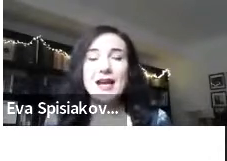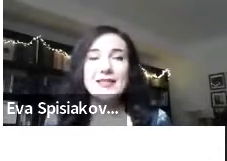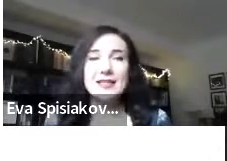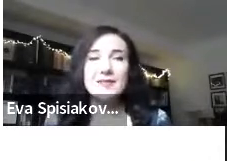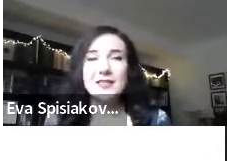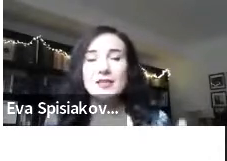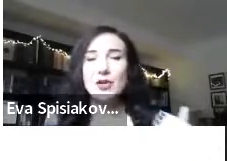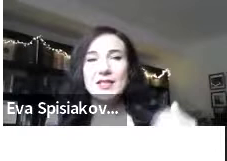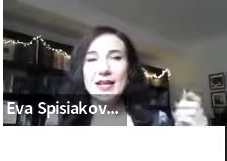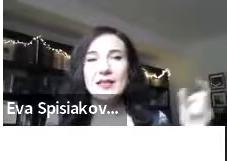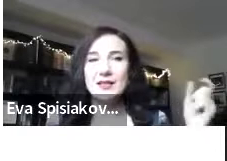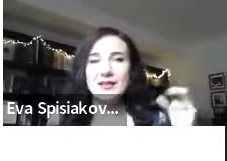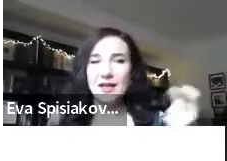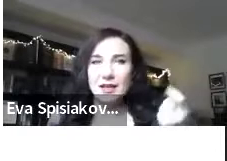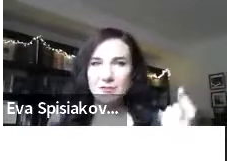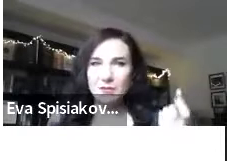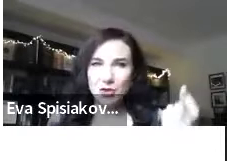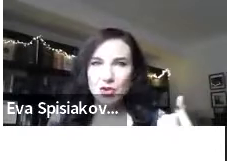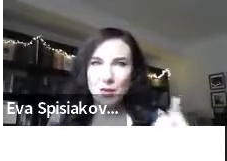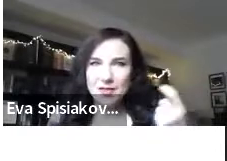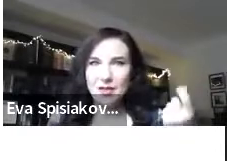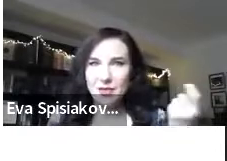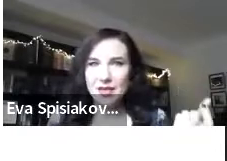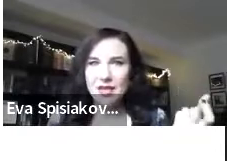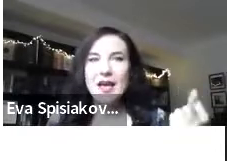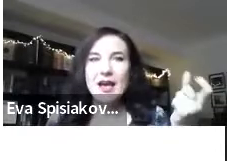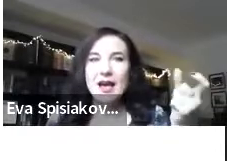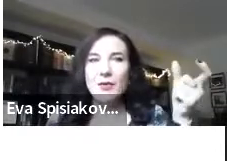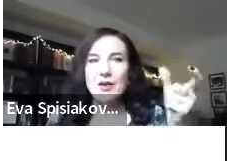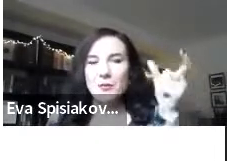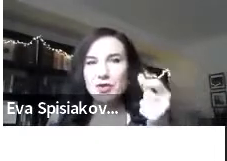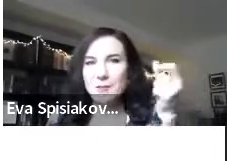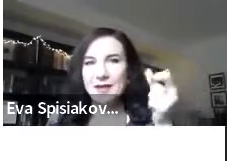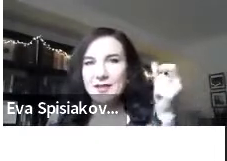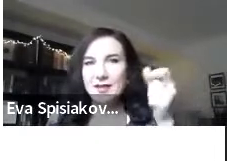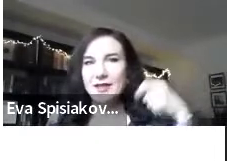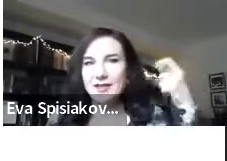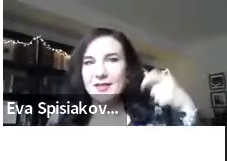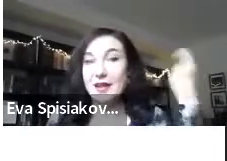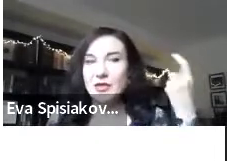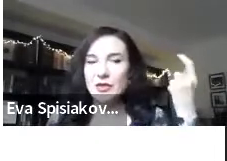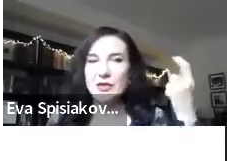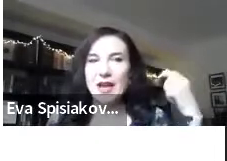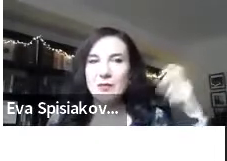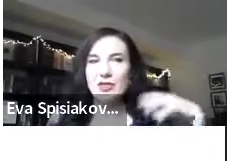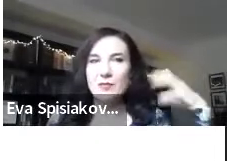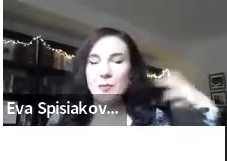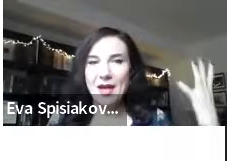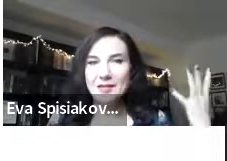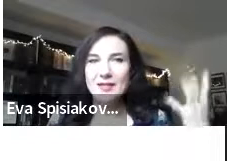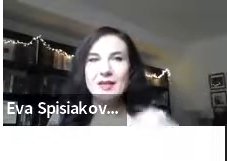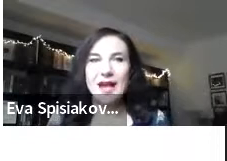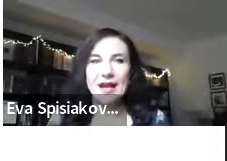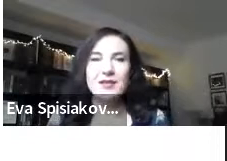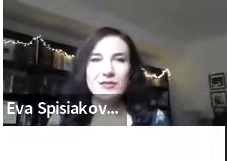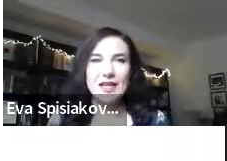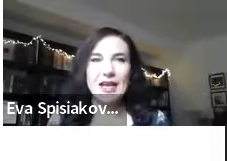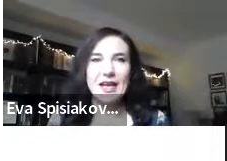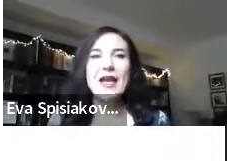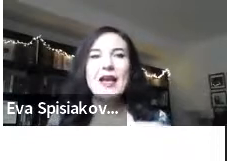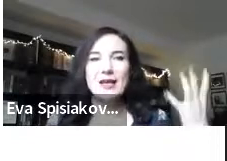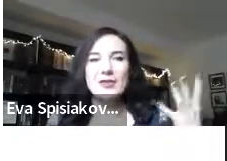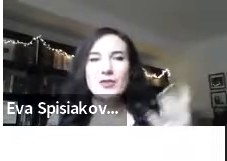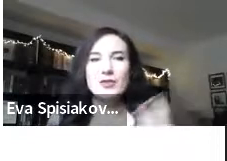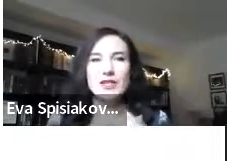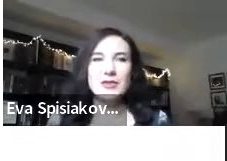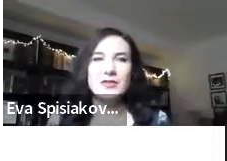If MDIs, that's metered dose inhalers, they are the usual ones that you see where you push a button and there is an aerosol spray which propels the active